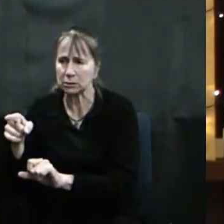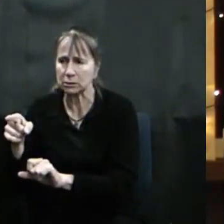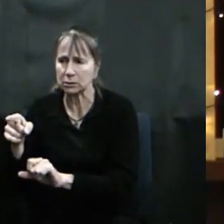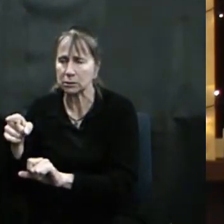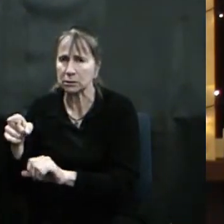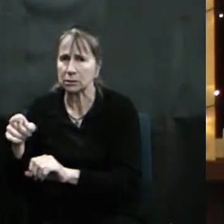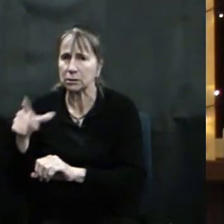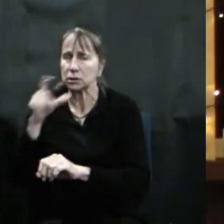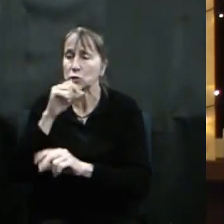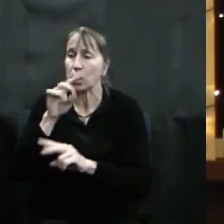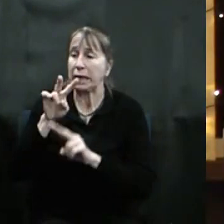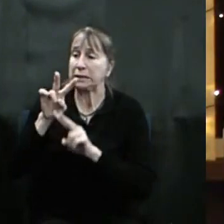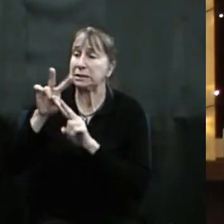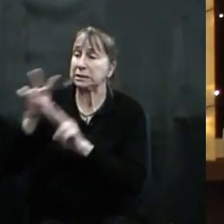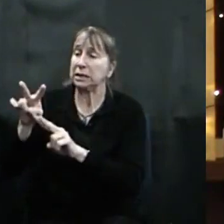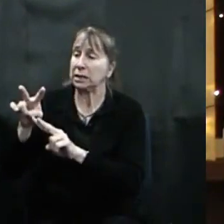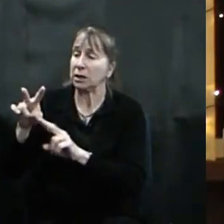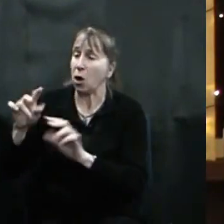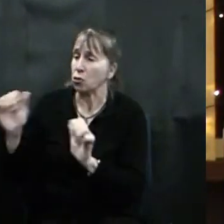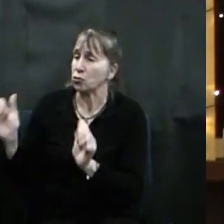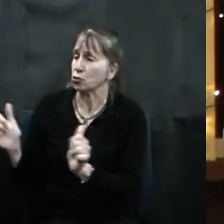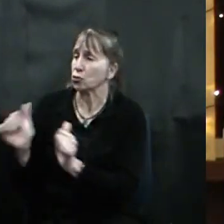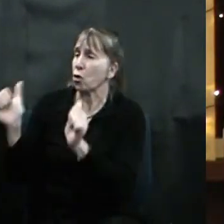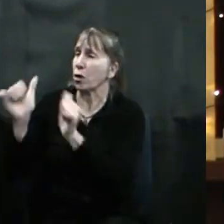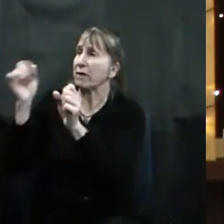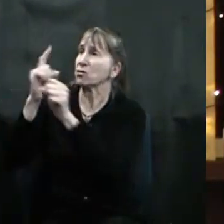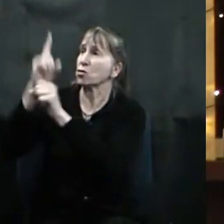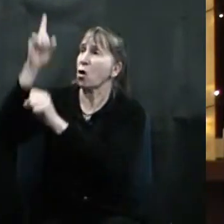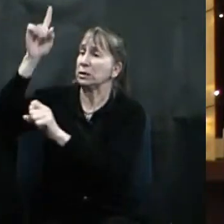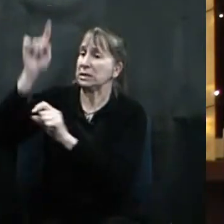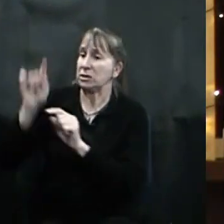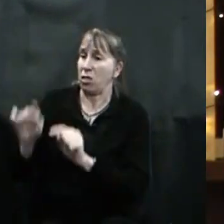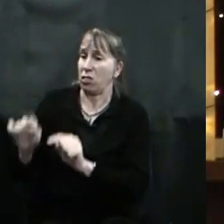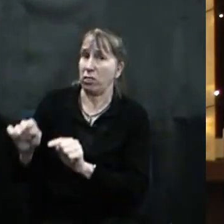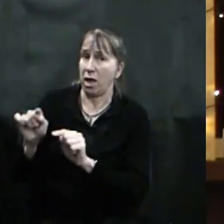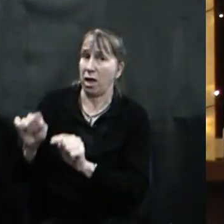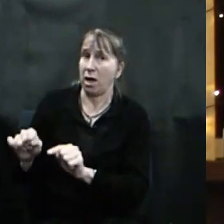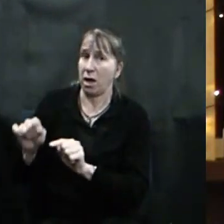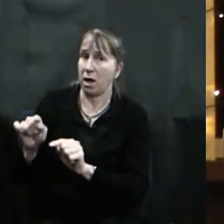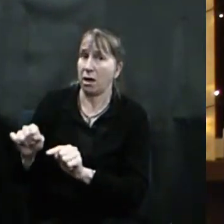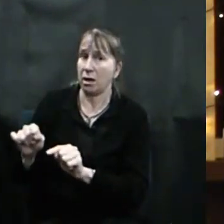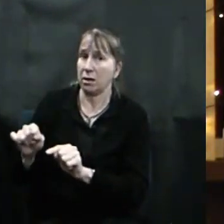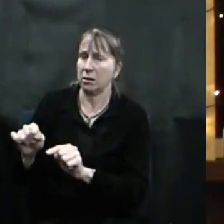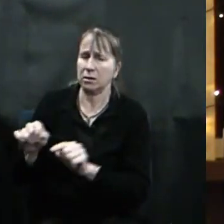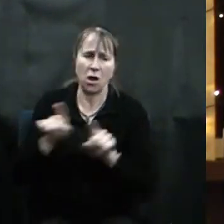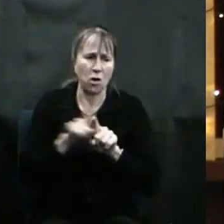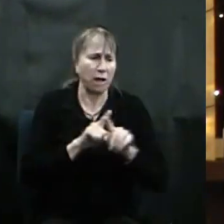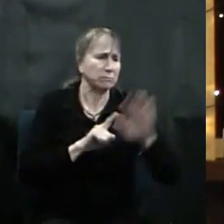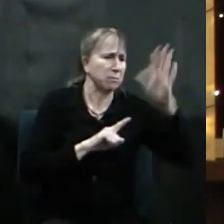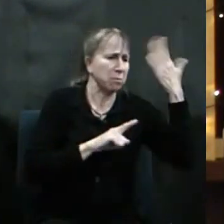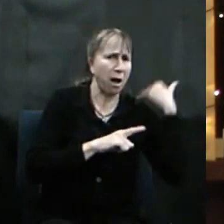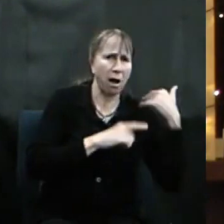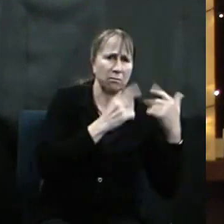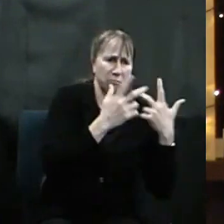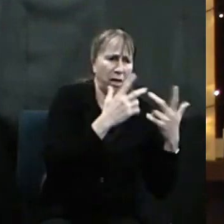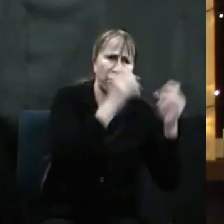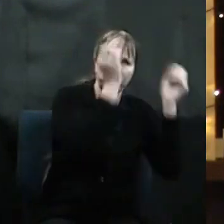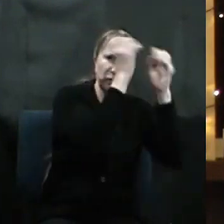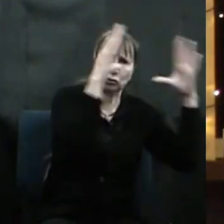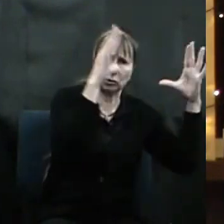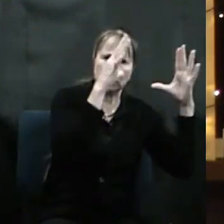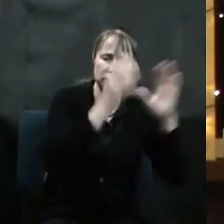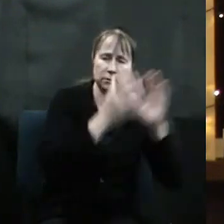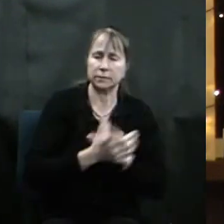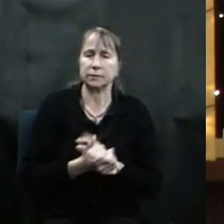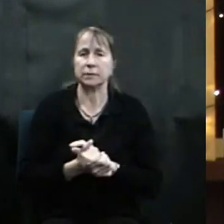the glory of the God of Israel was there, like the vision that I saw in the valley. Now, I don't know